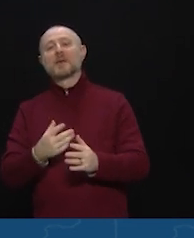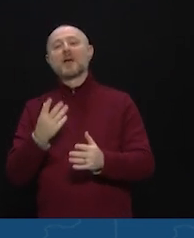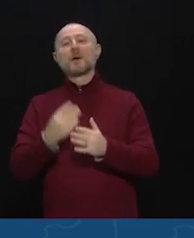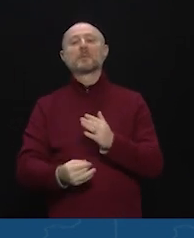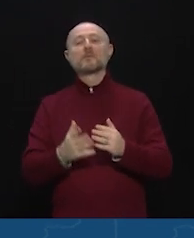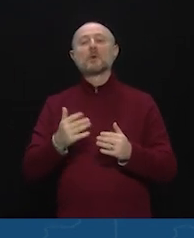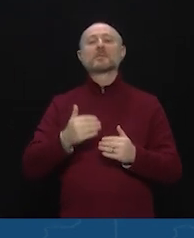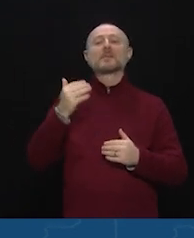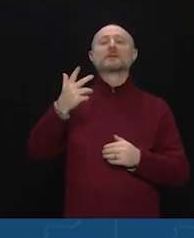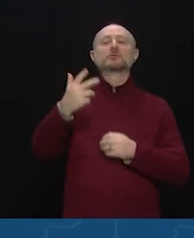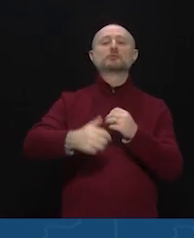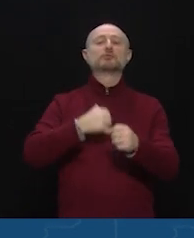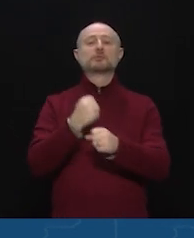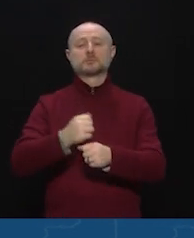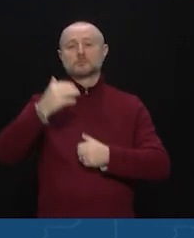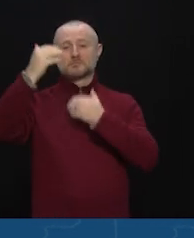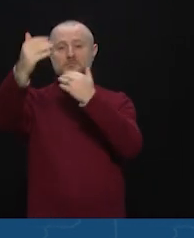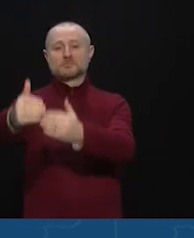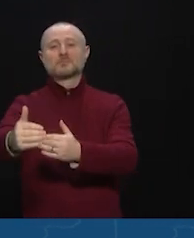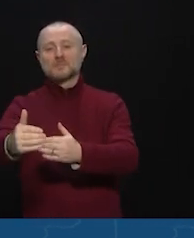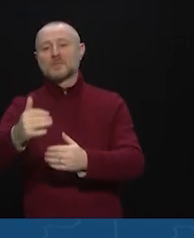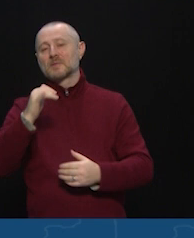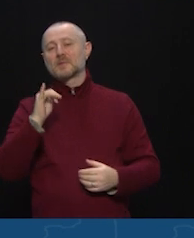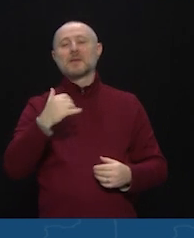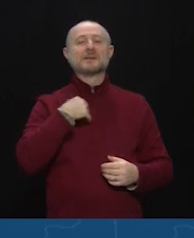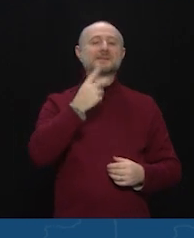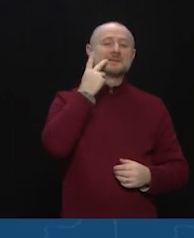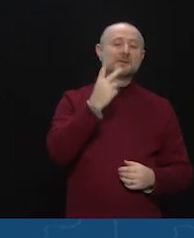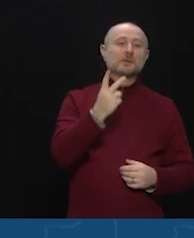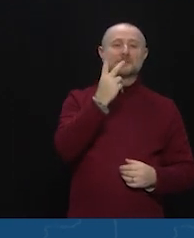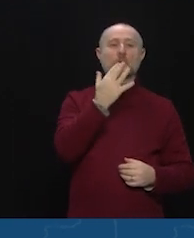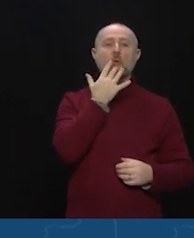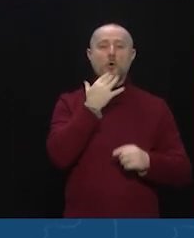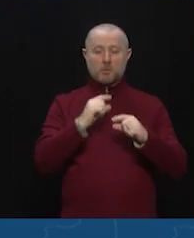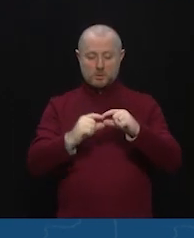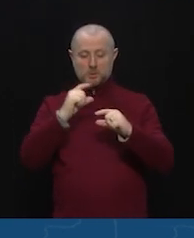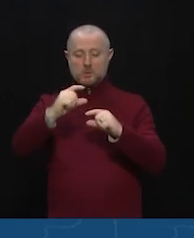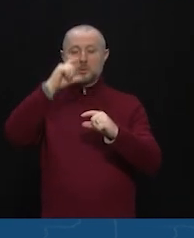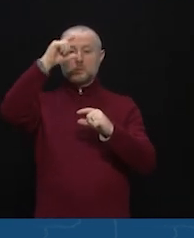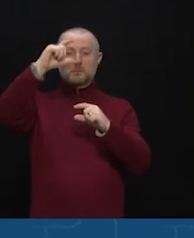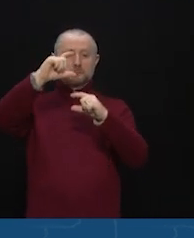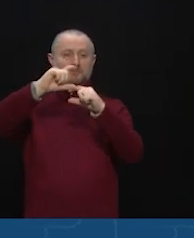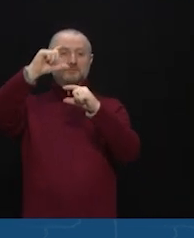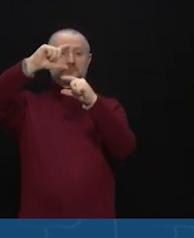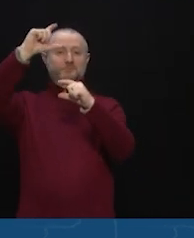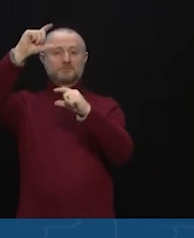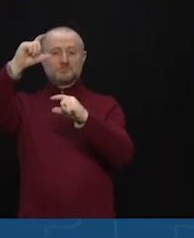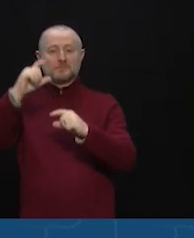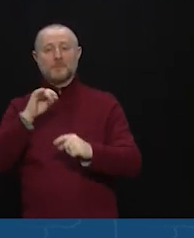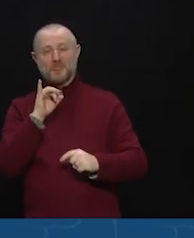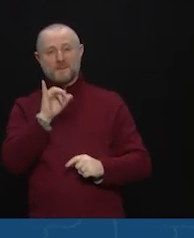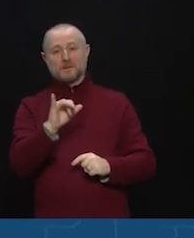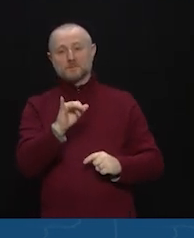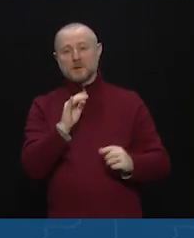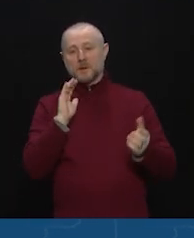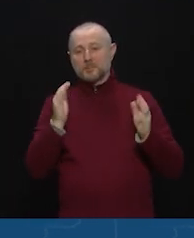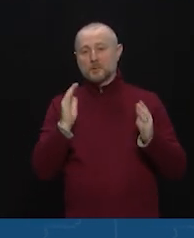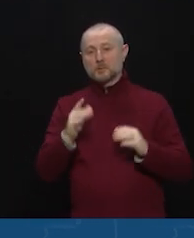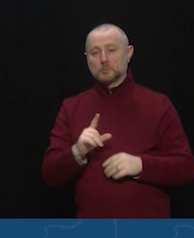those are the 3 colors that you're seeing there, right? So those are the following 3-year gaps. So if you look at